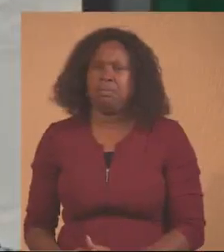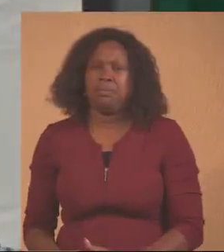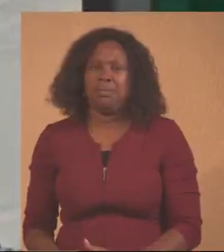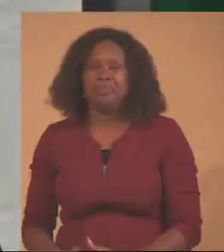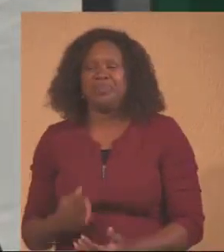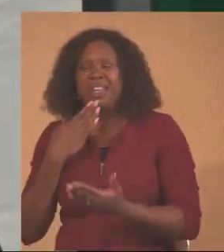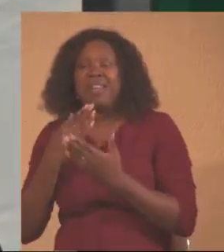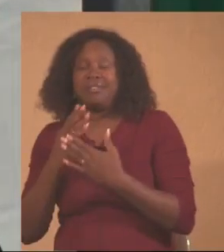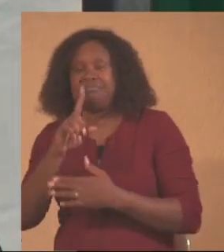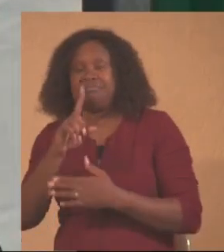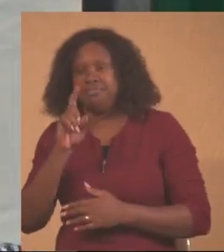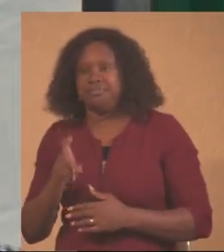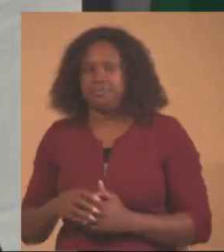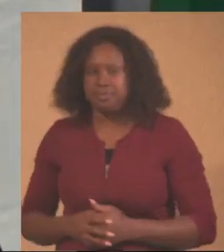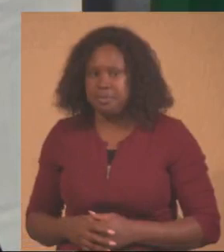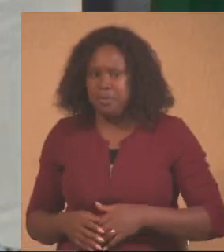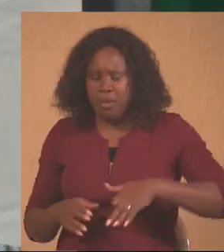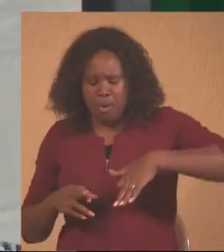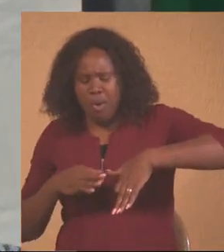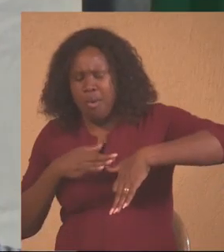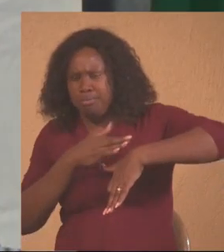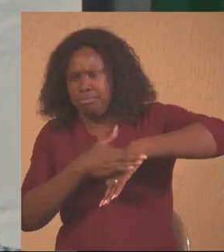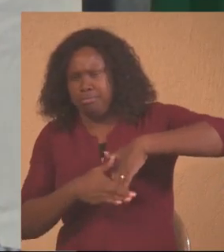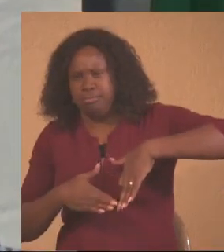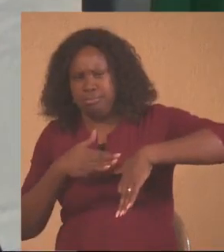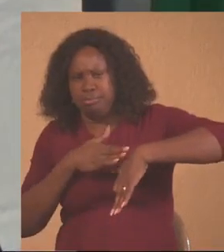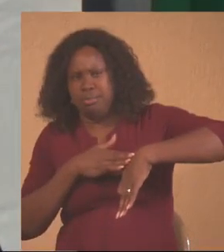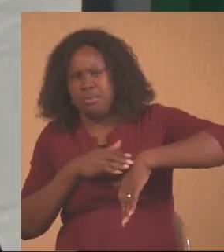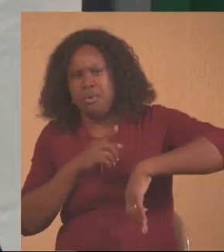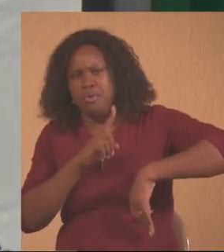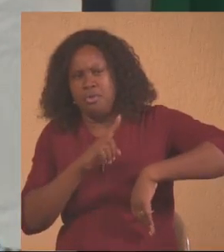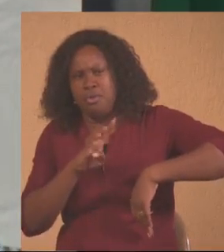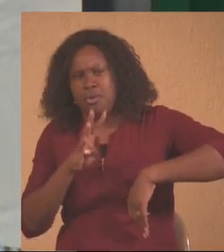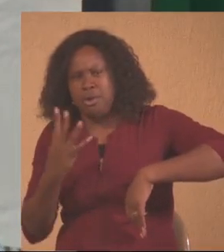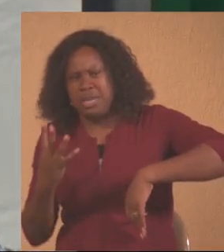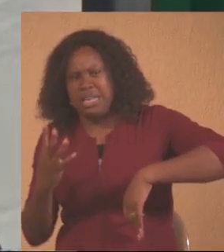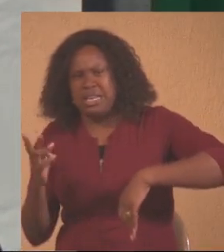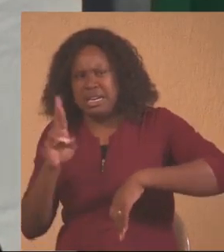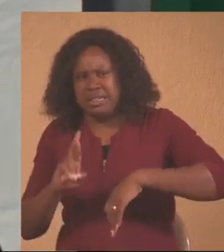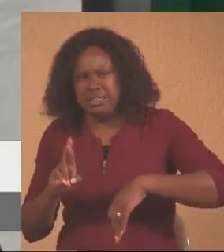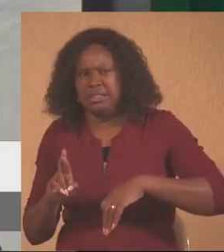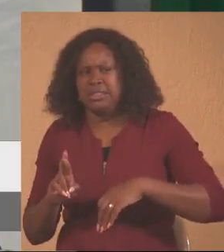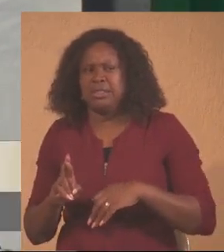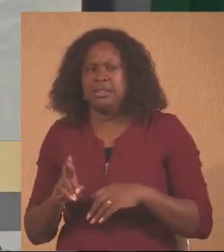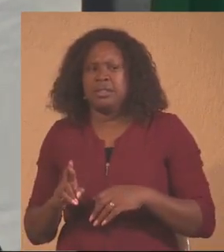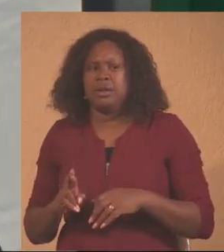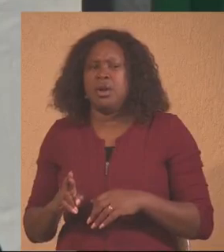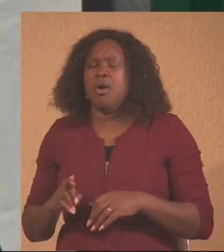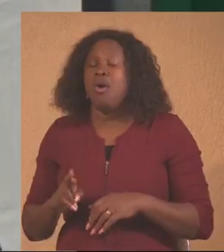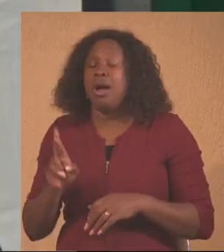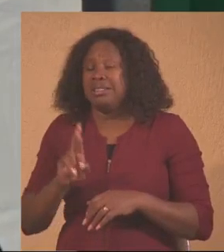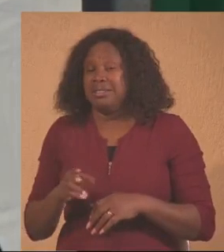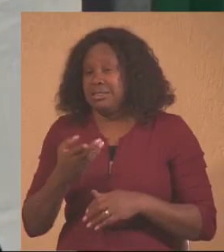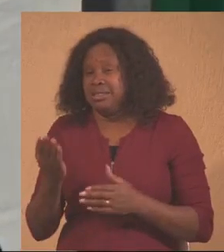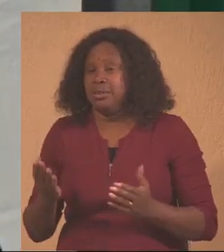question. So around the country, in all 14 regions, points of entry, the regions has been mobilized